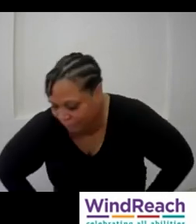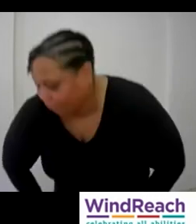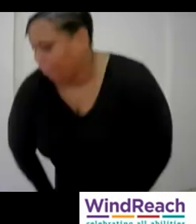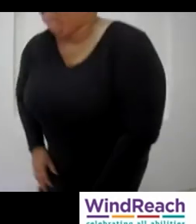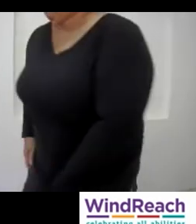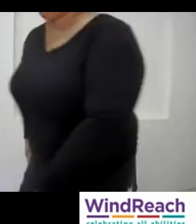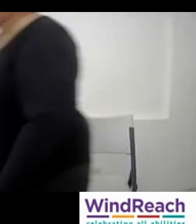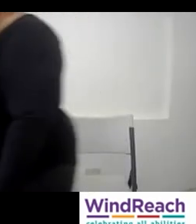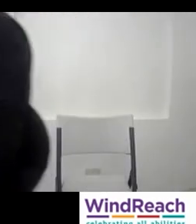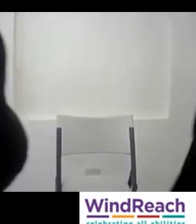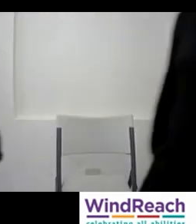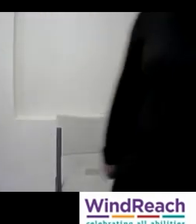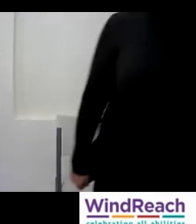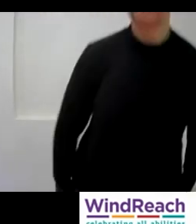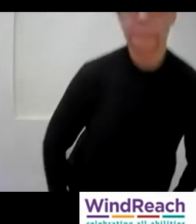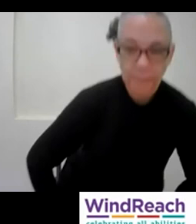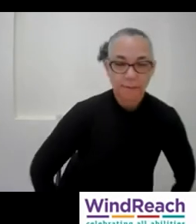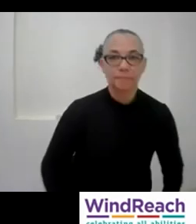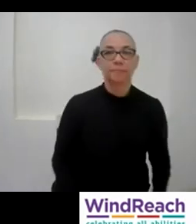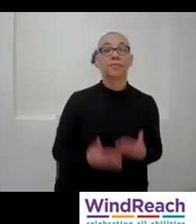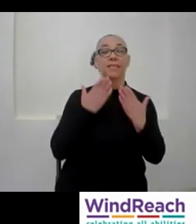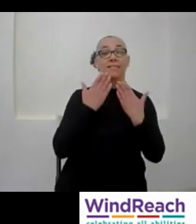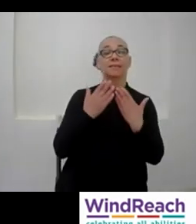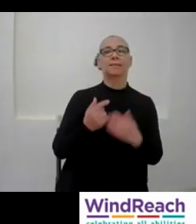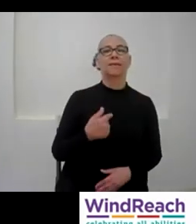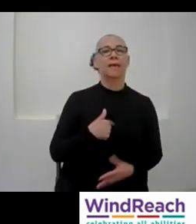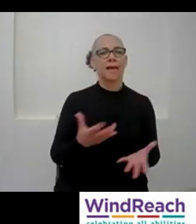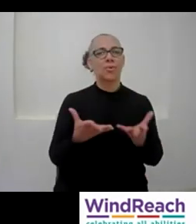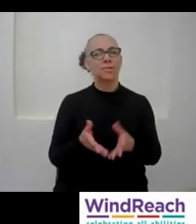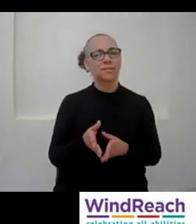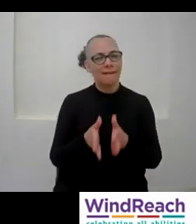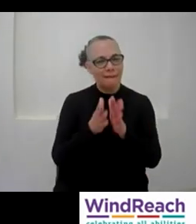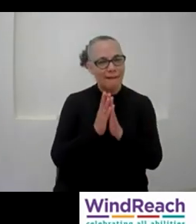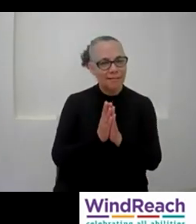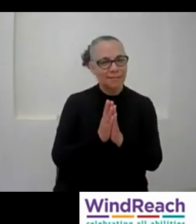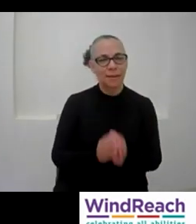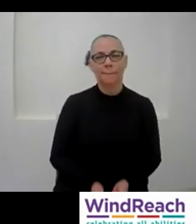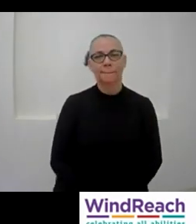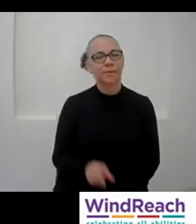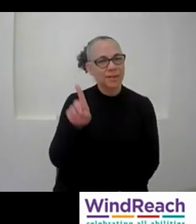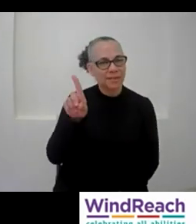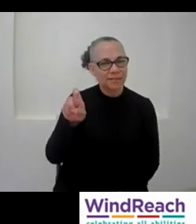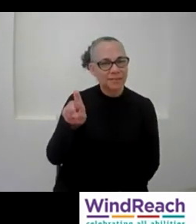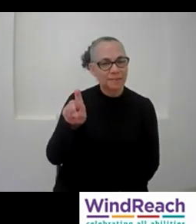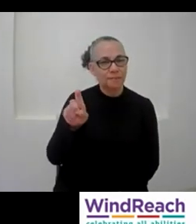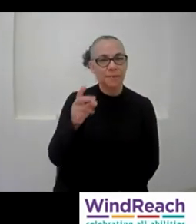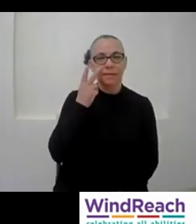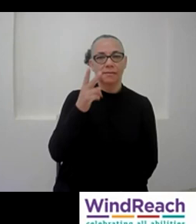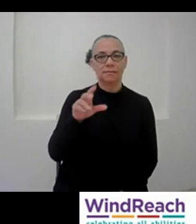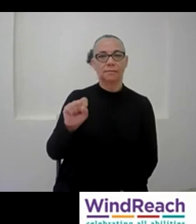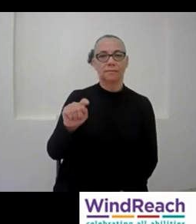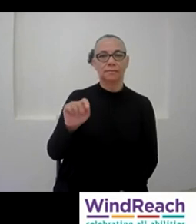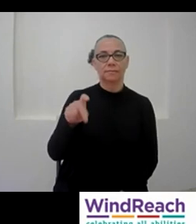Nice. I want to ask, I'm asking all these questions, I feel like. Oh, I see Stephanie. Well done, Dr.